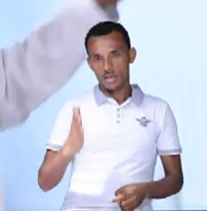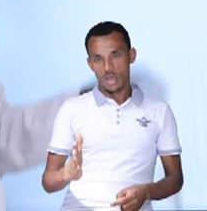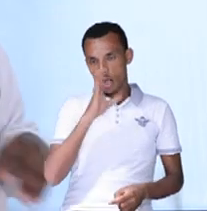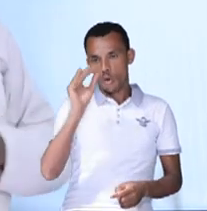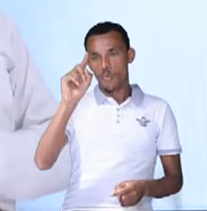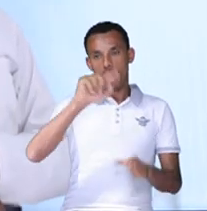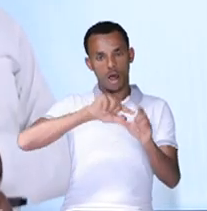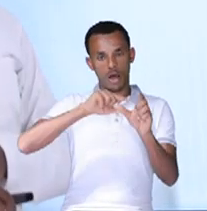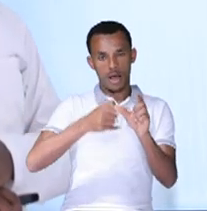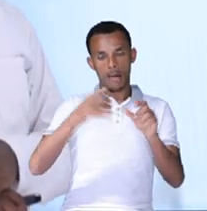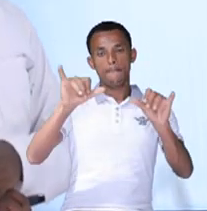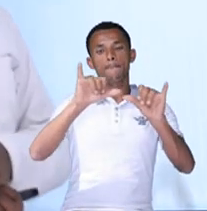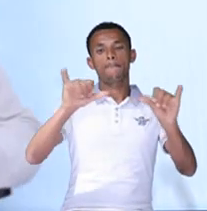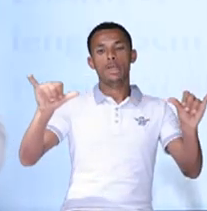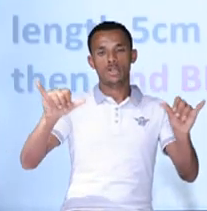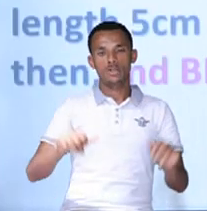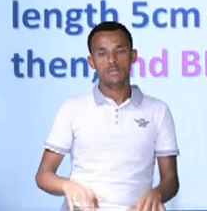one angle's measures.